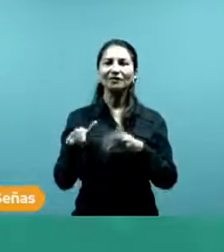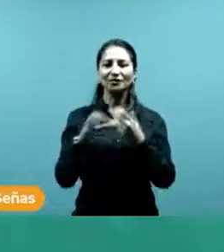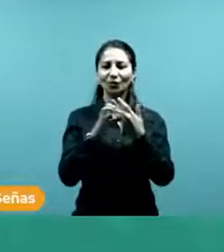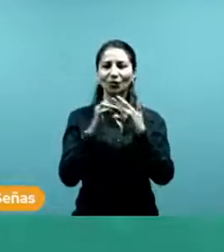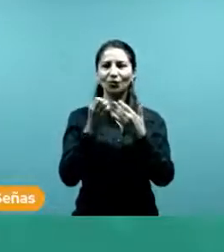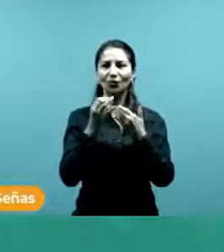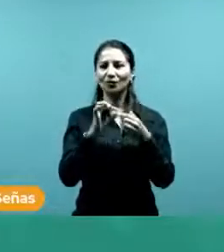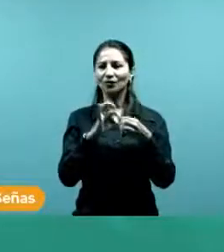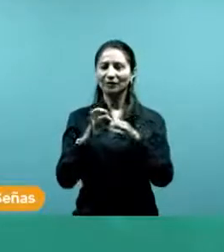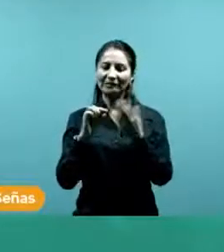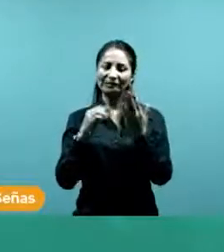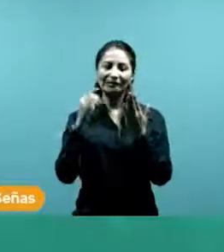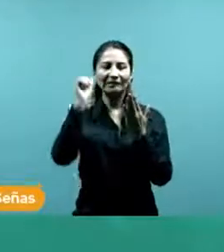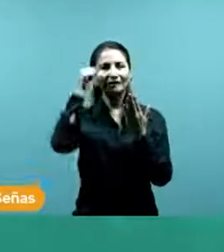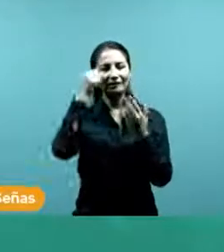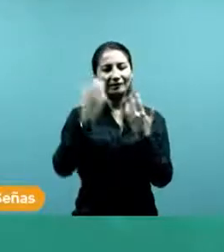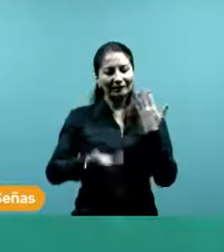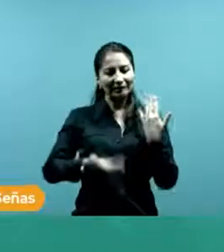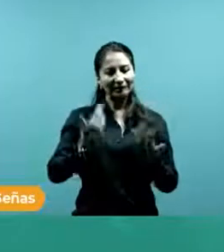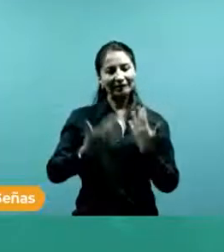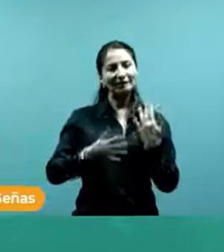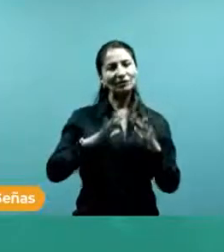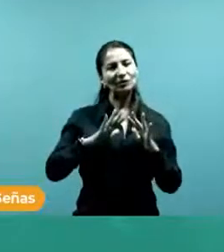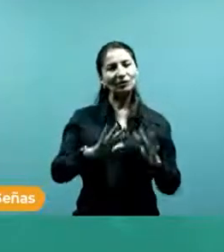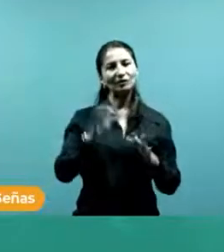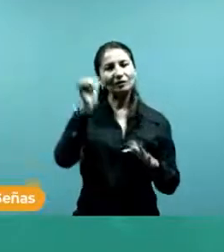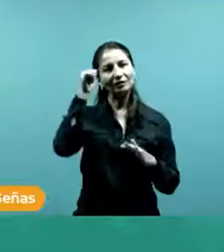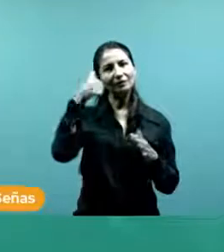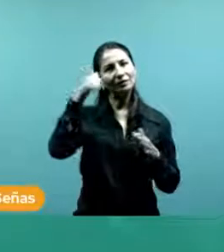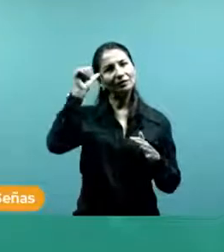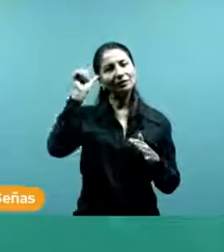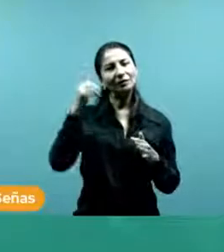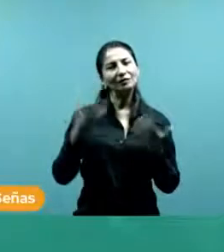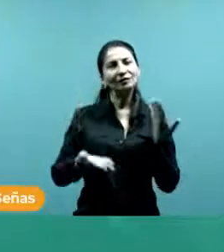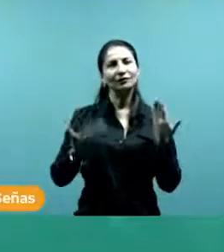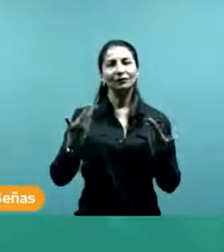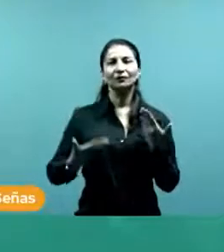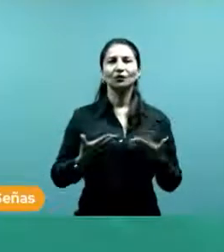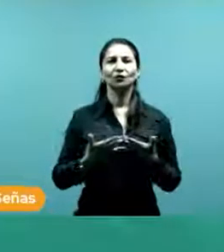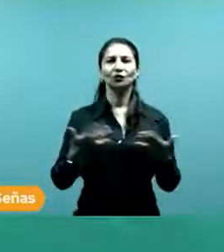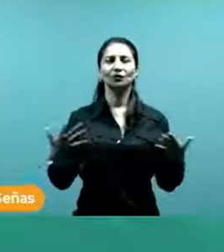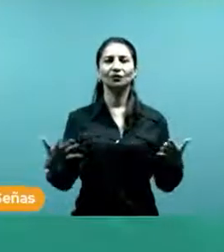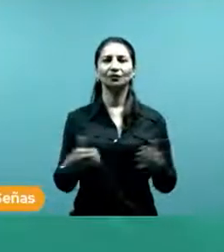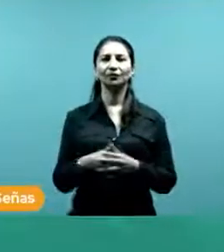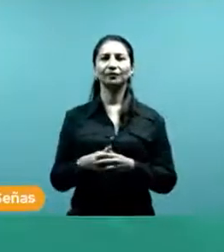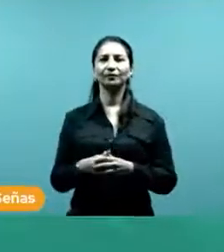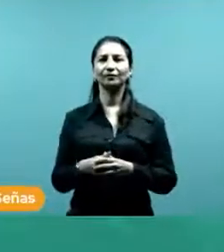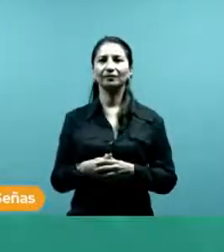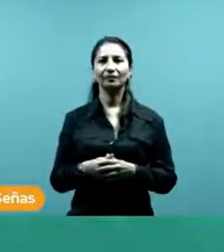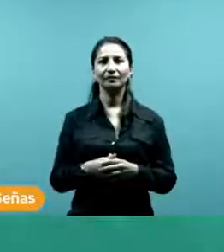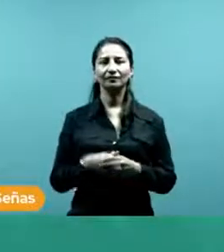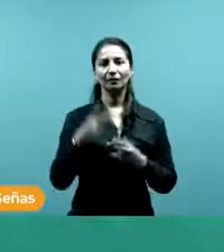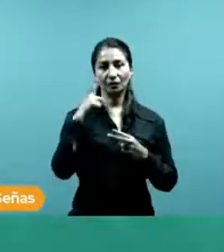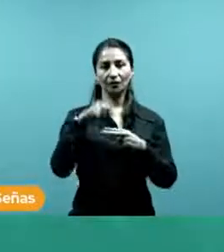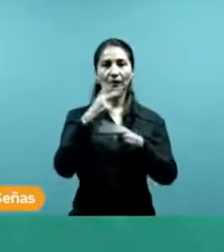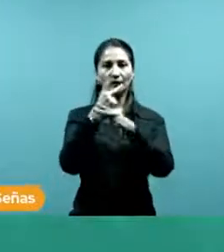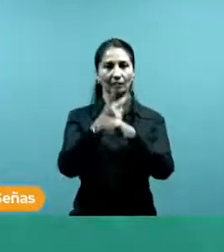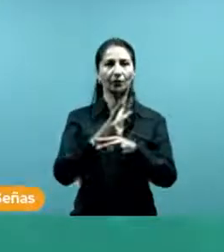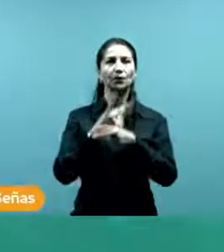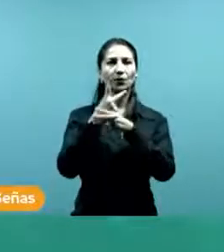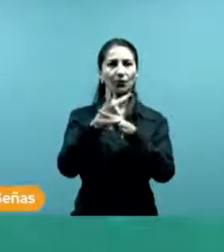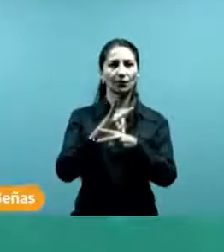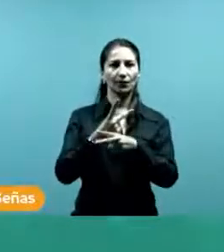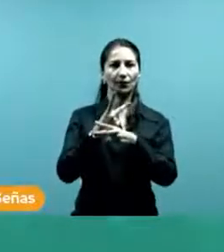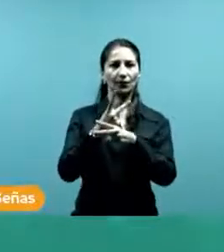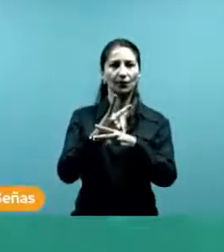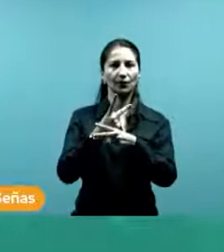The most important, except the conservation, the most important part of our mission is to educate people, and we do